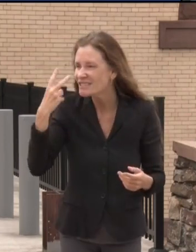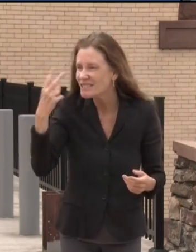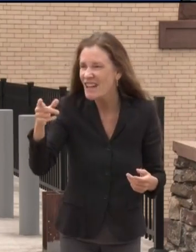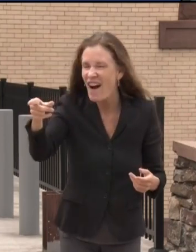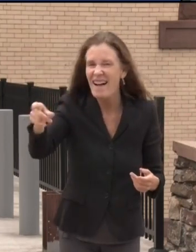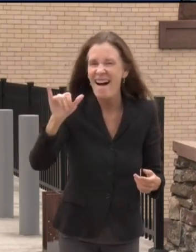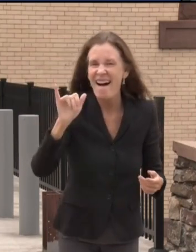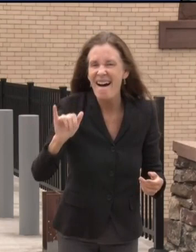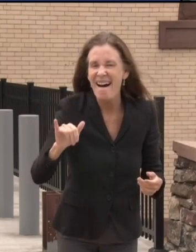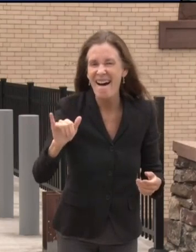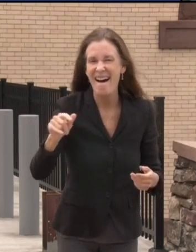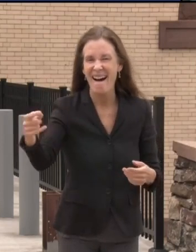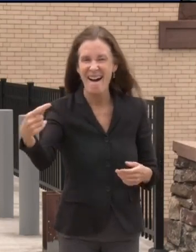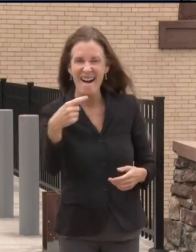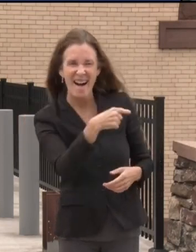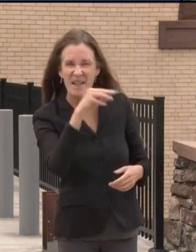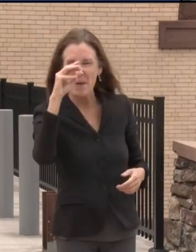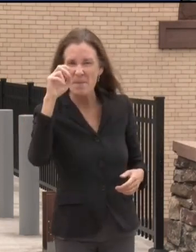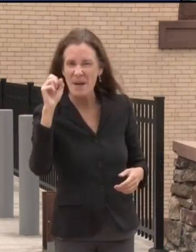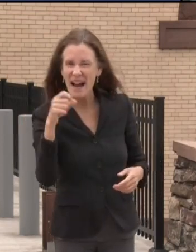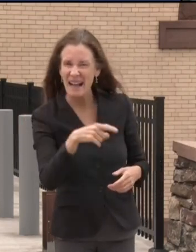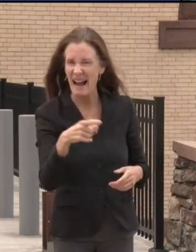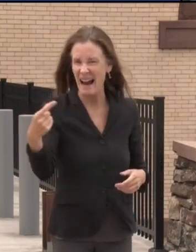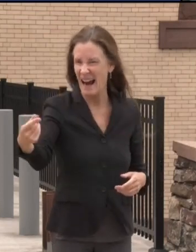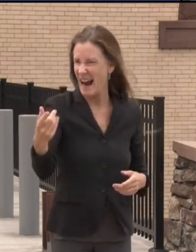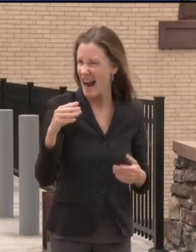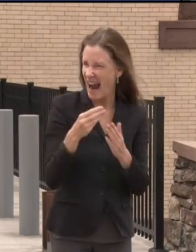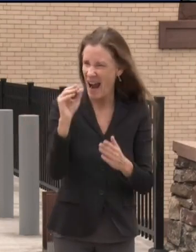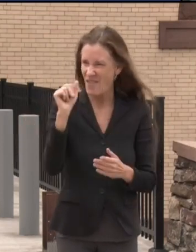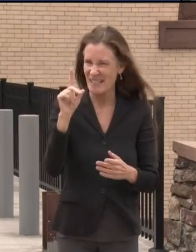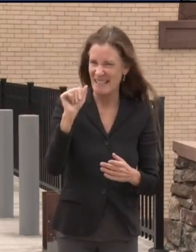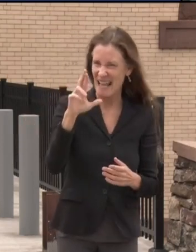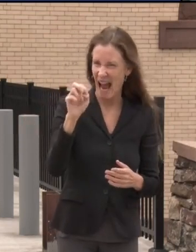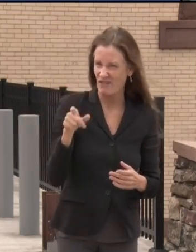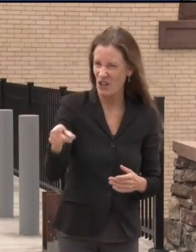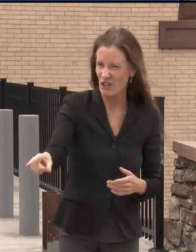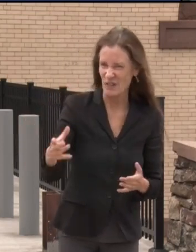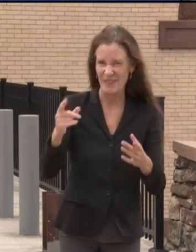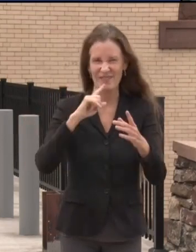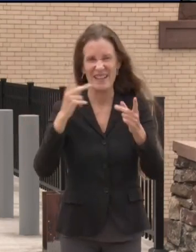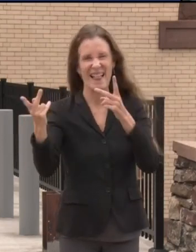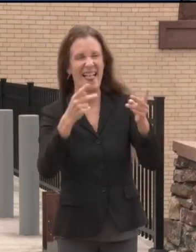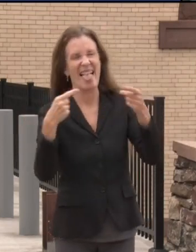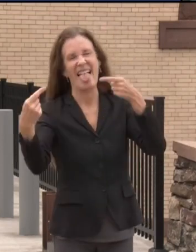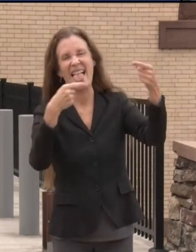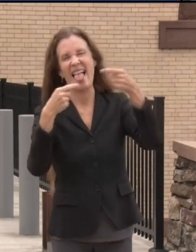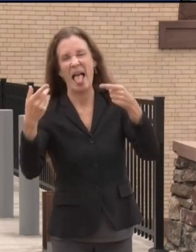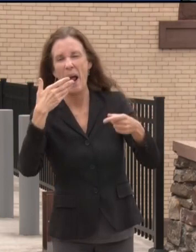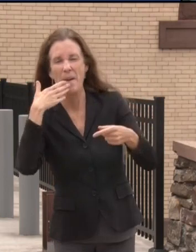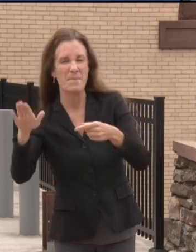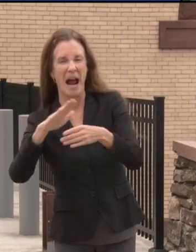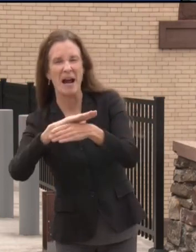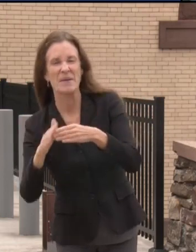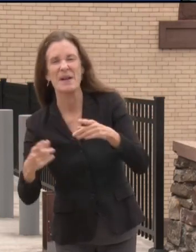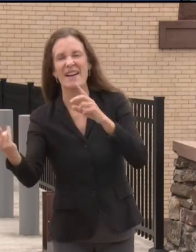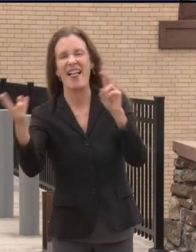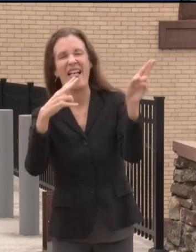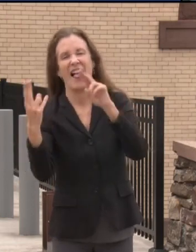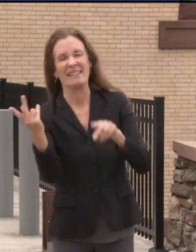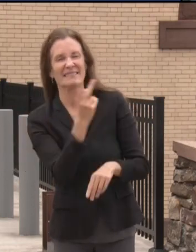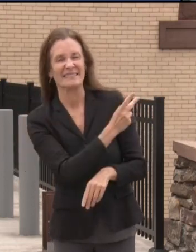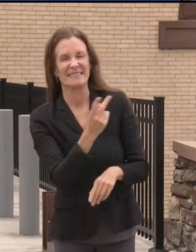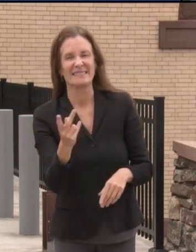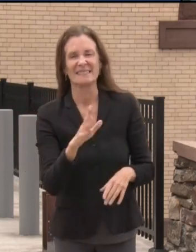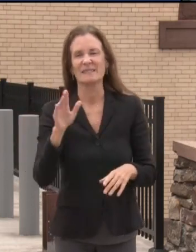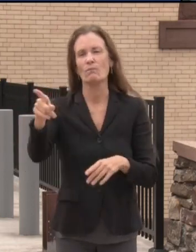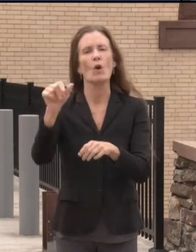you? They had a bad weekend. I have a question from my coworker Dennis Owens. A